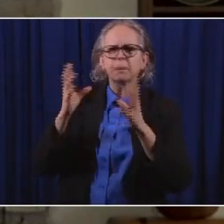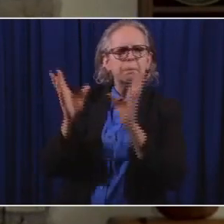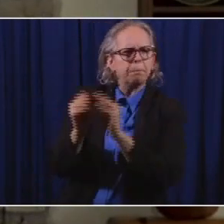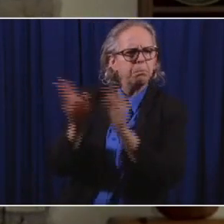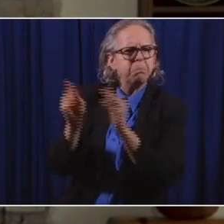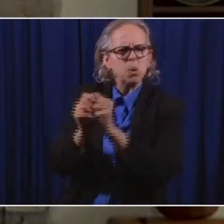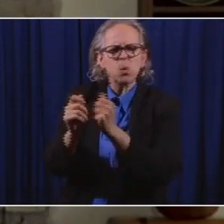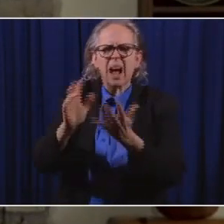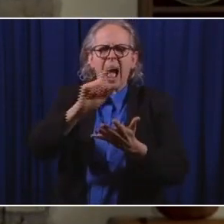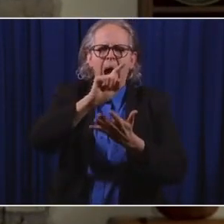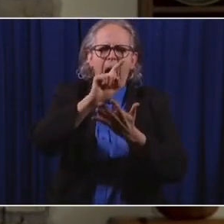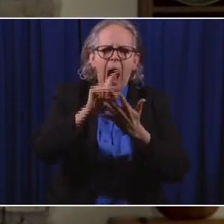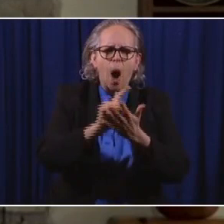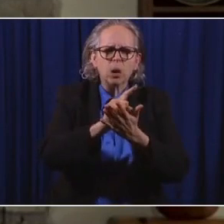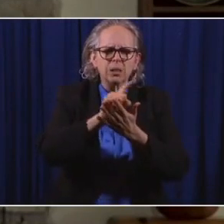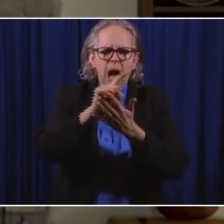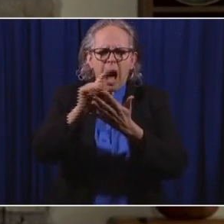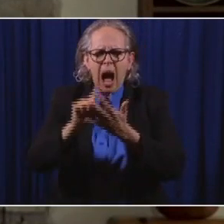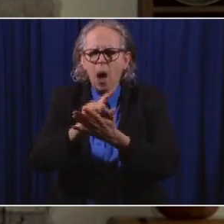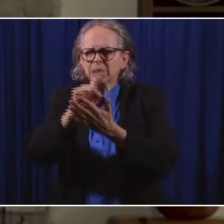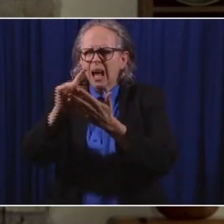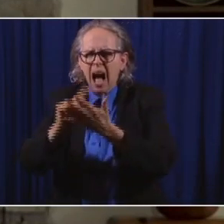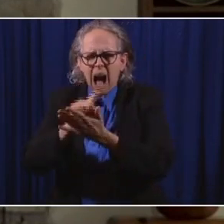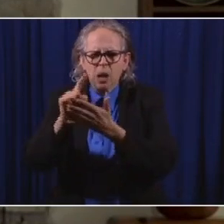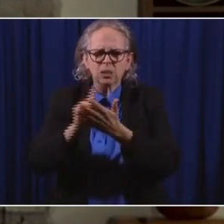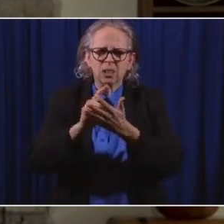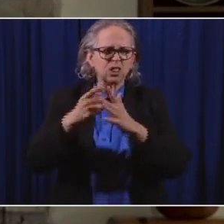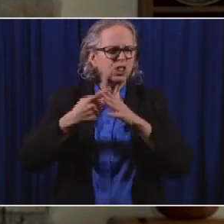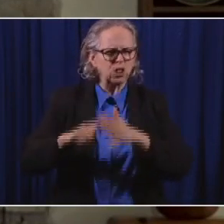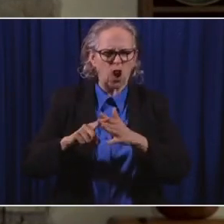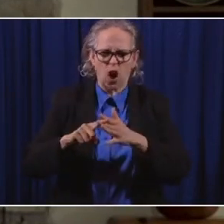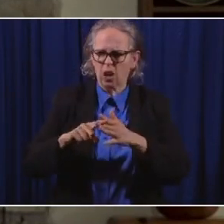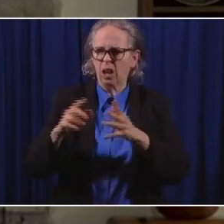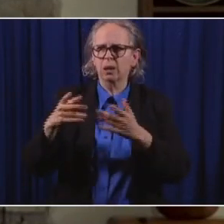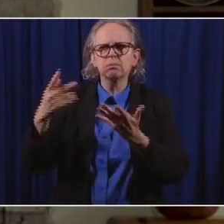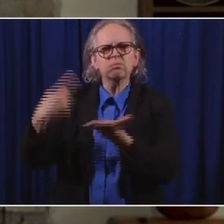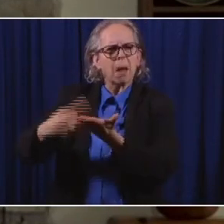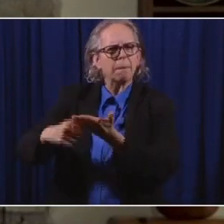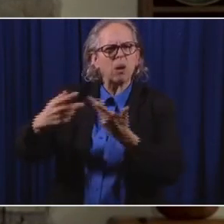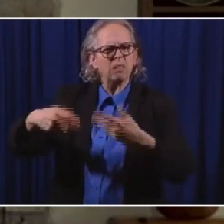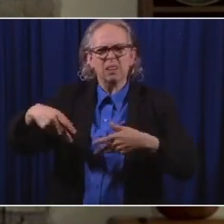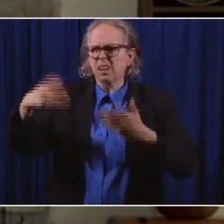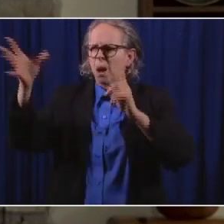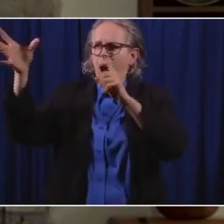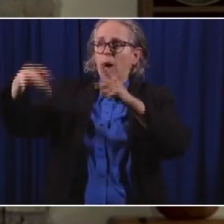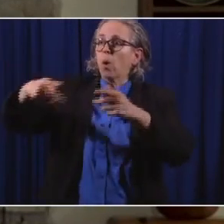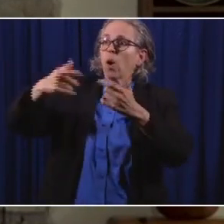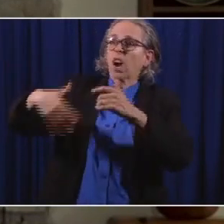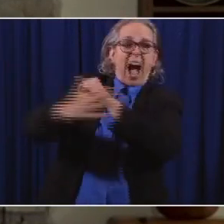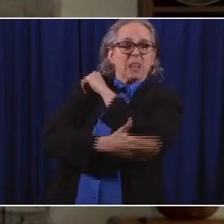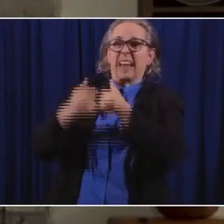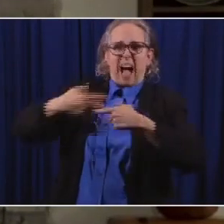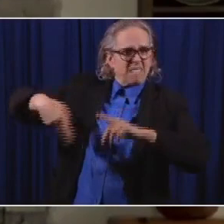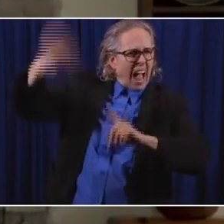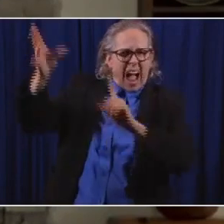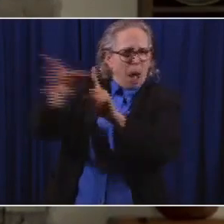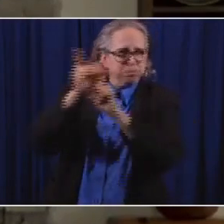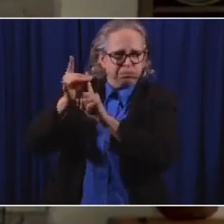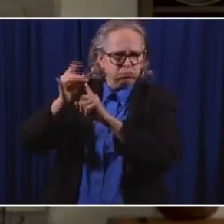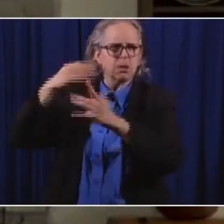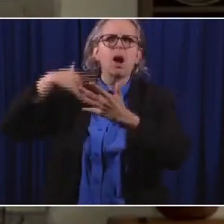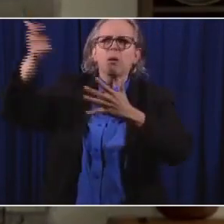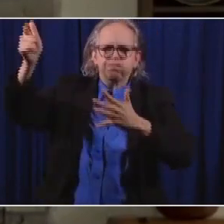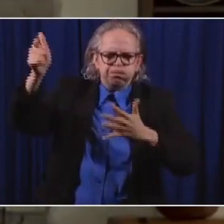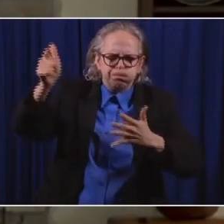the counties that were high incidence counties, and now we've moved to the counties that are the highest number of cases in the last